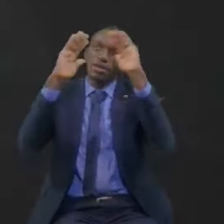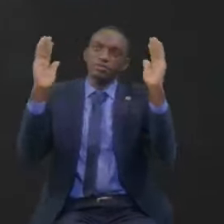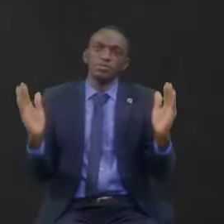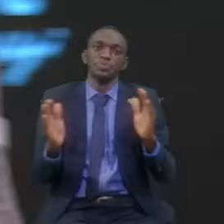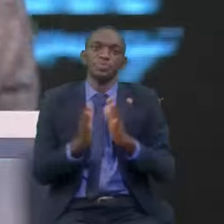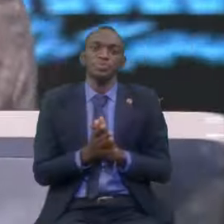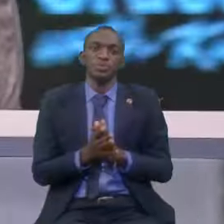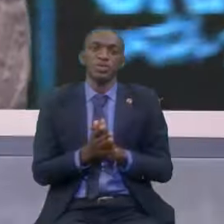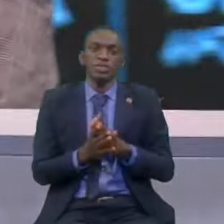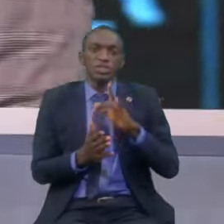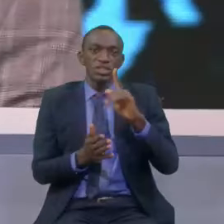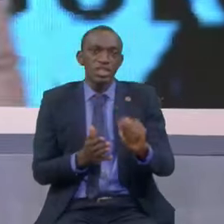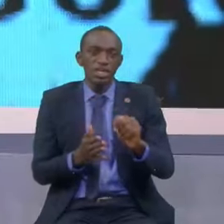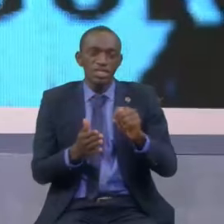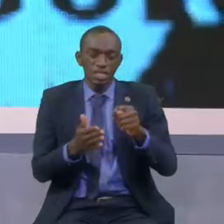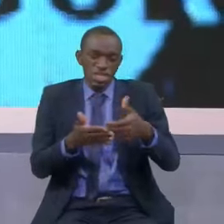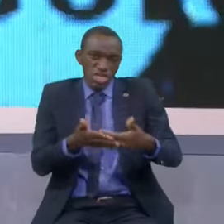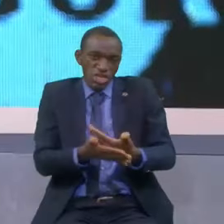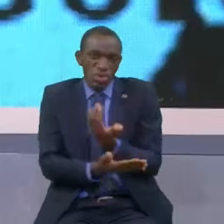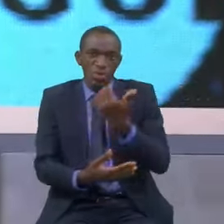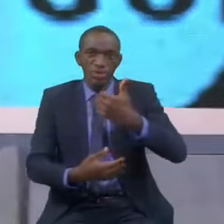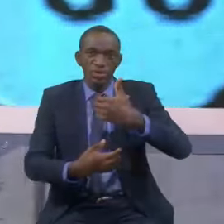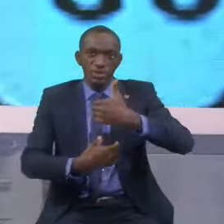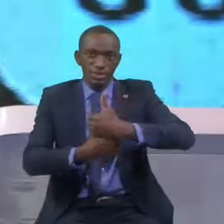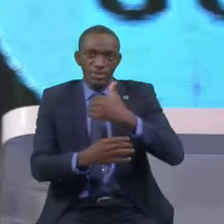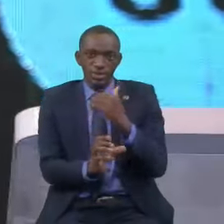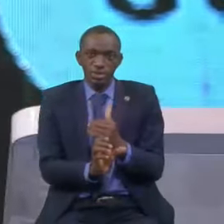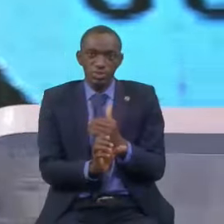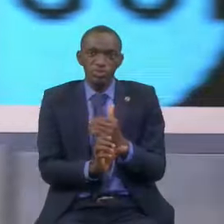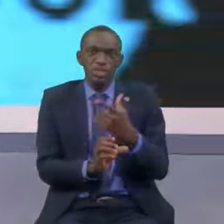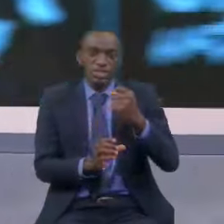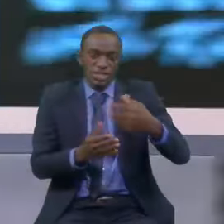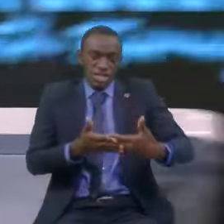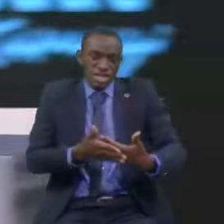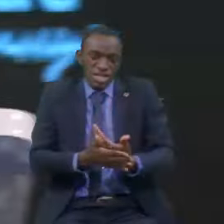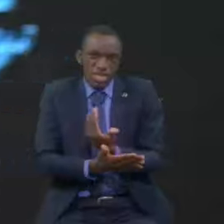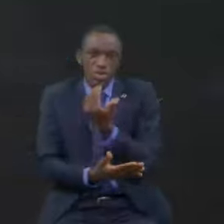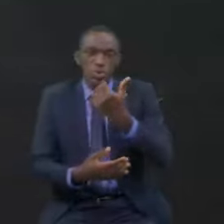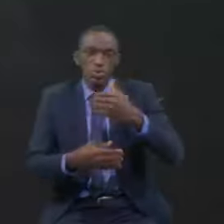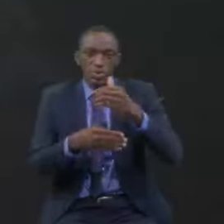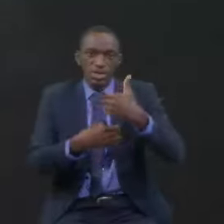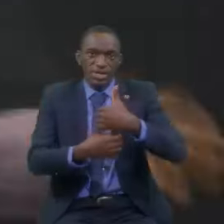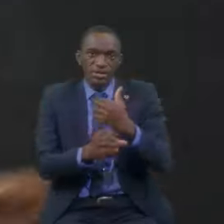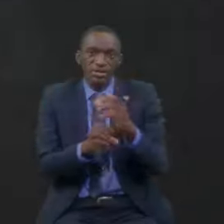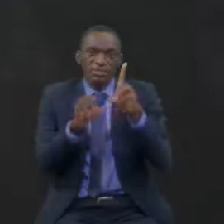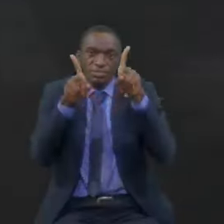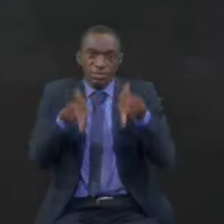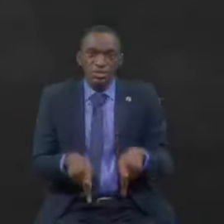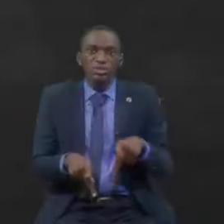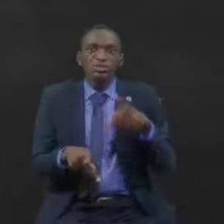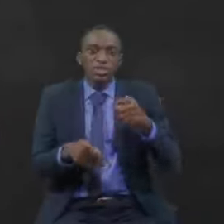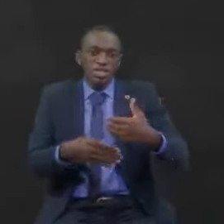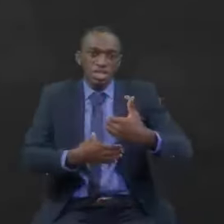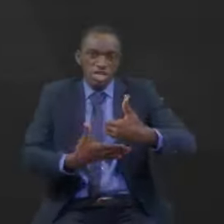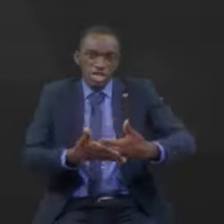new creation, the new creature, the new formation, the new